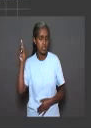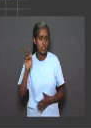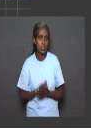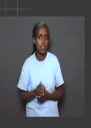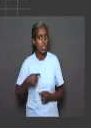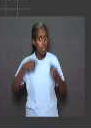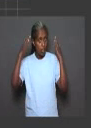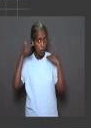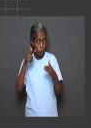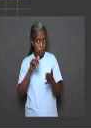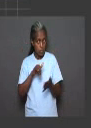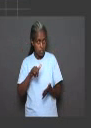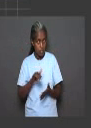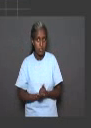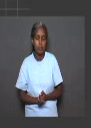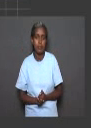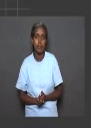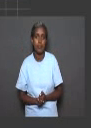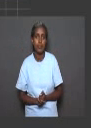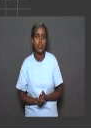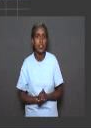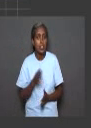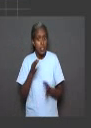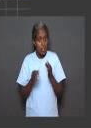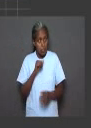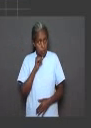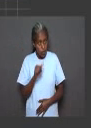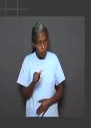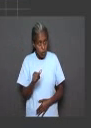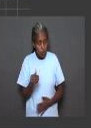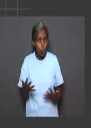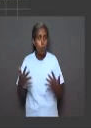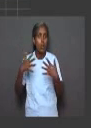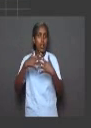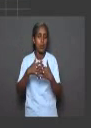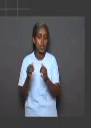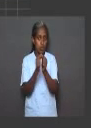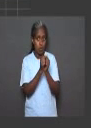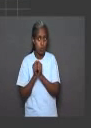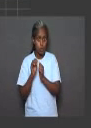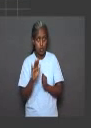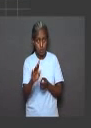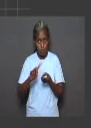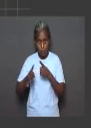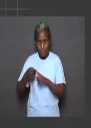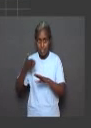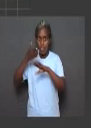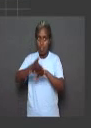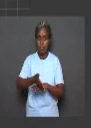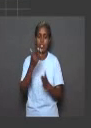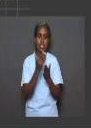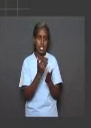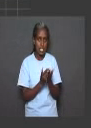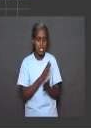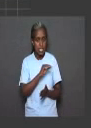I hope that it does. If not, collaborate with your partner after the lesson